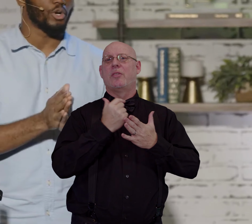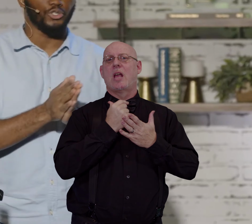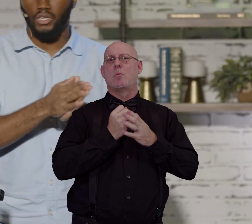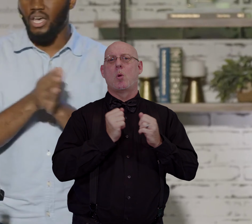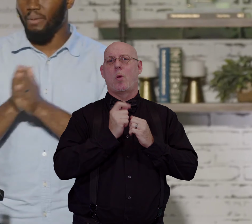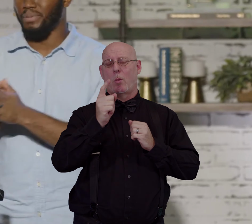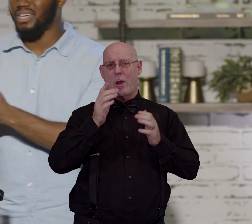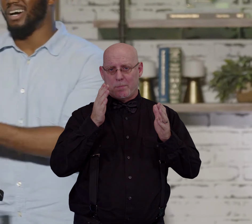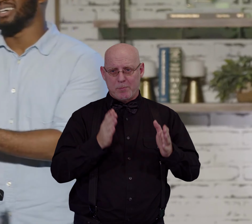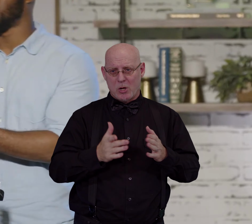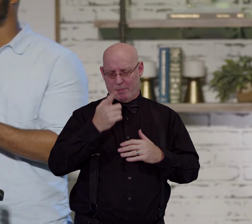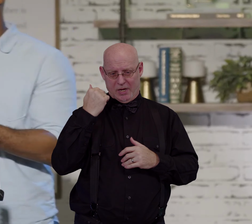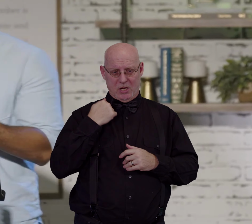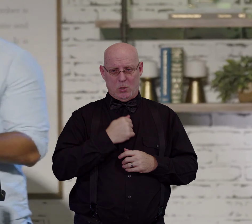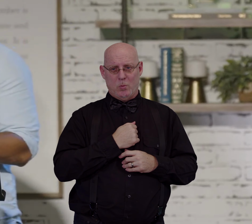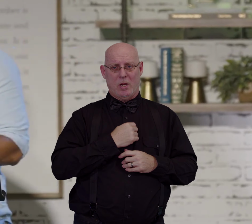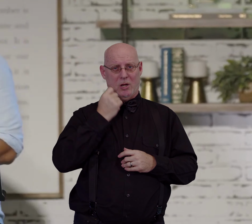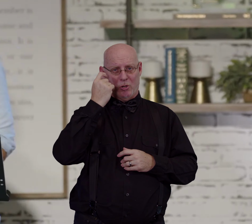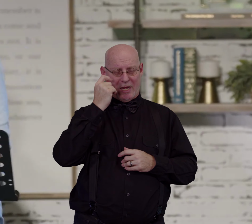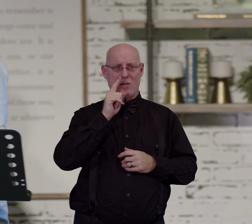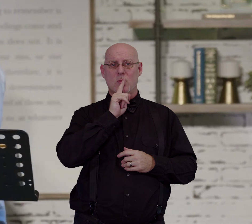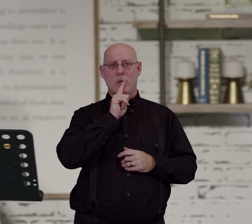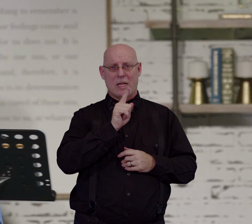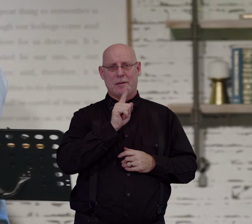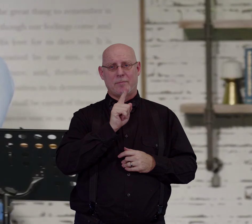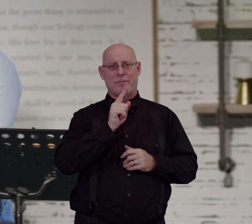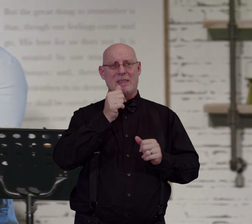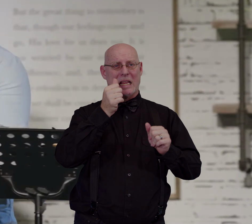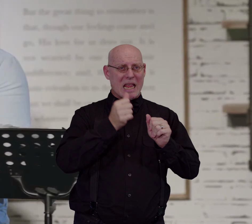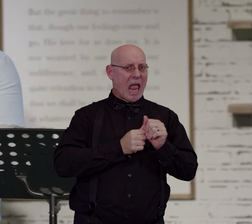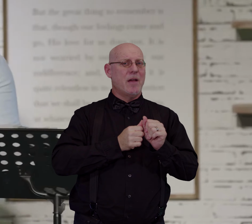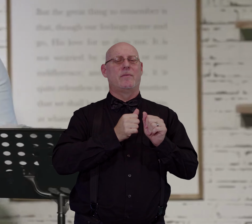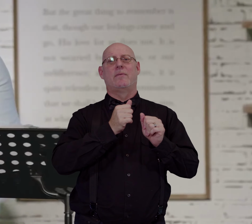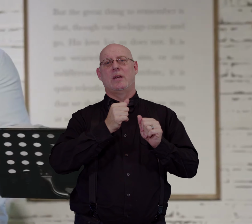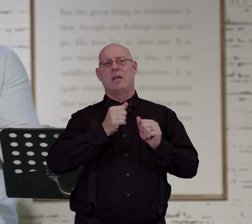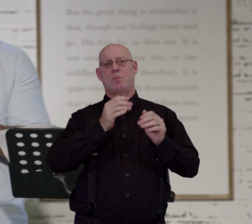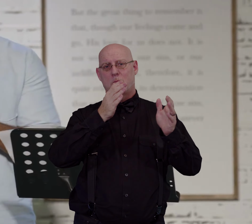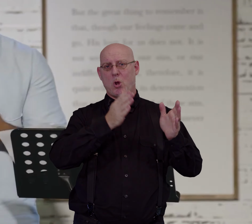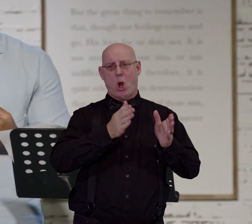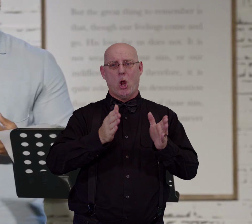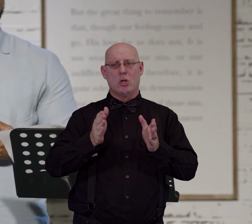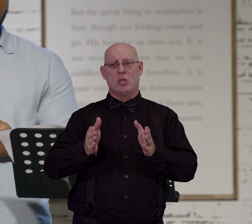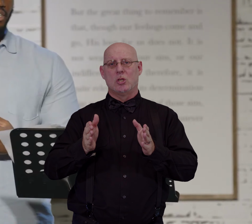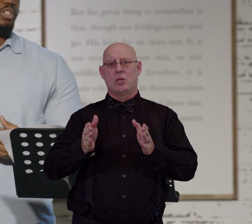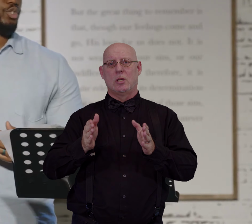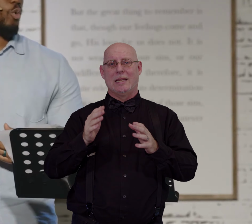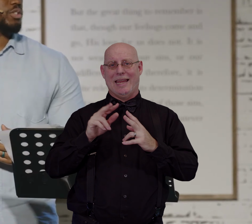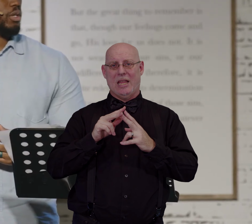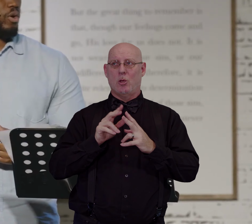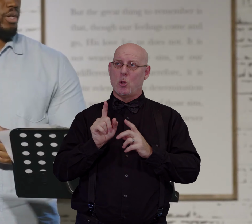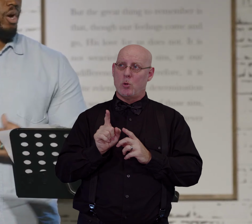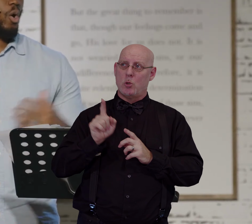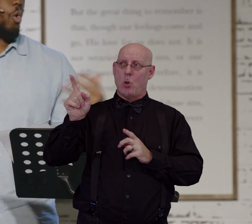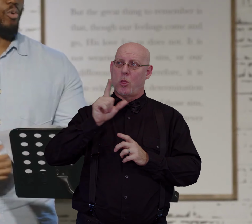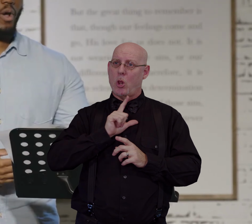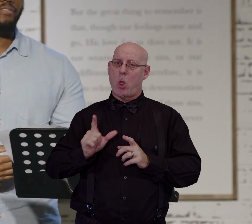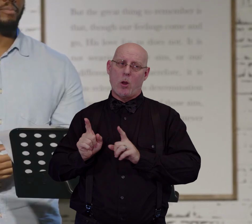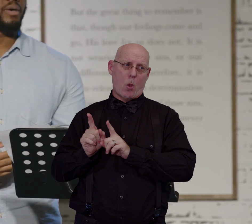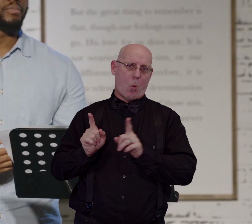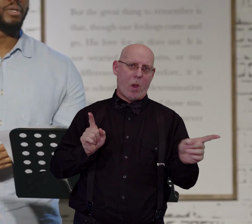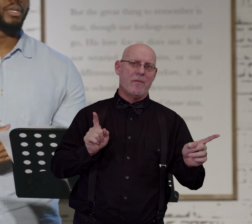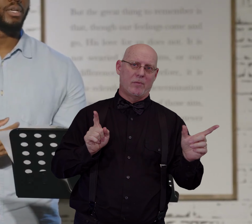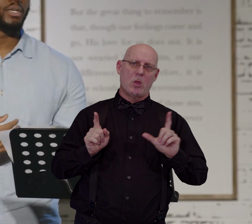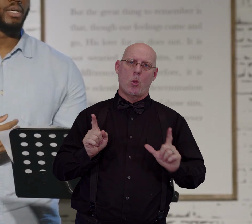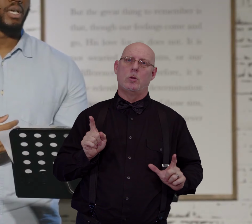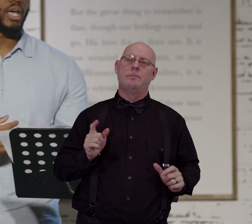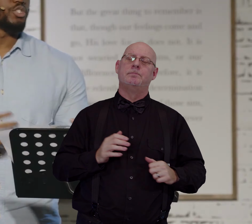one person because we realize the reality that every single human being is either on a trajectory towards the Lord or away from